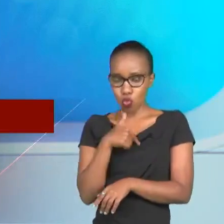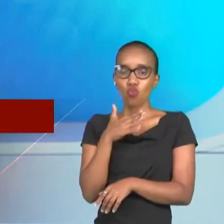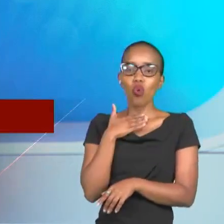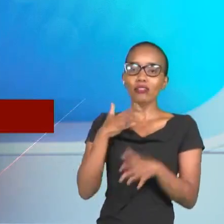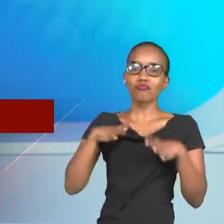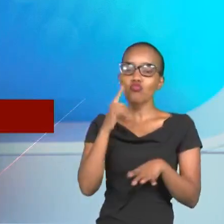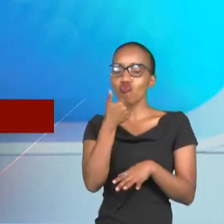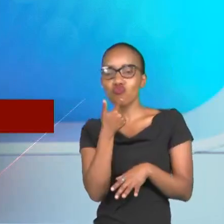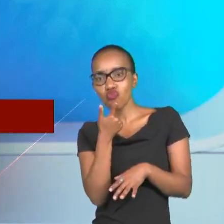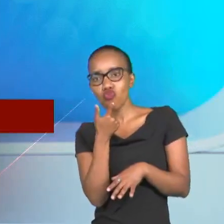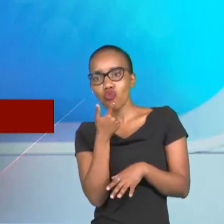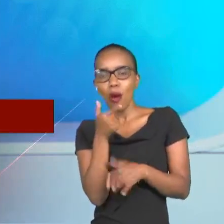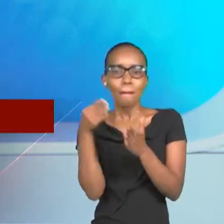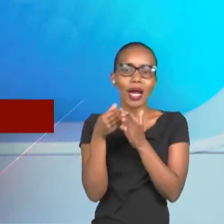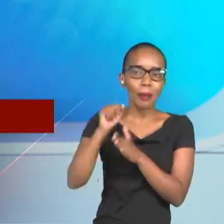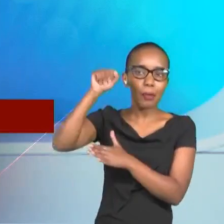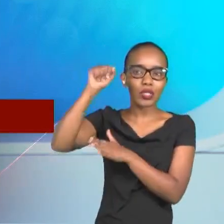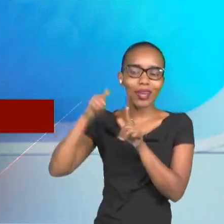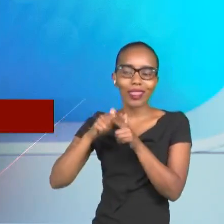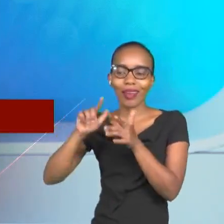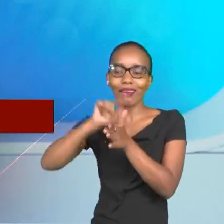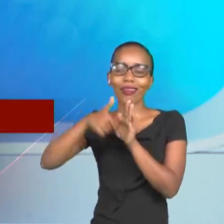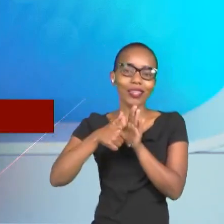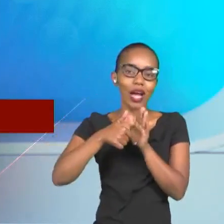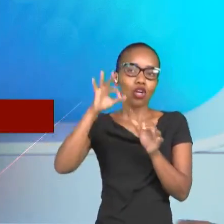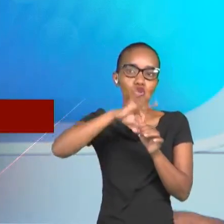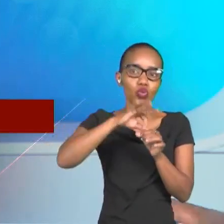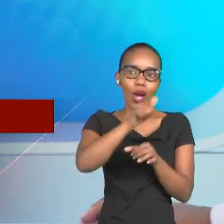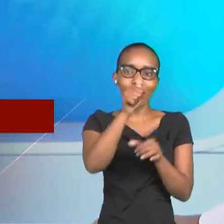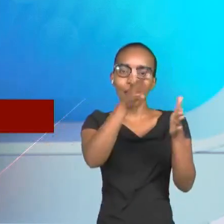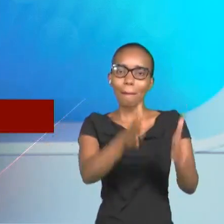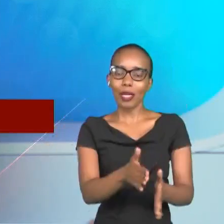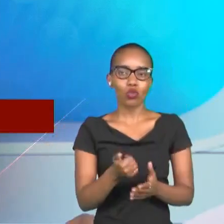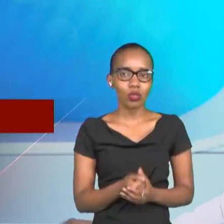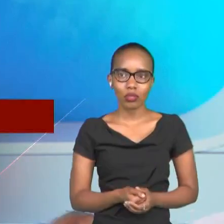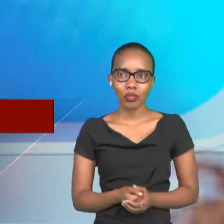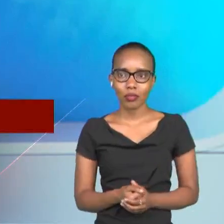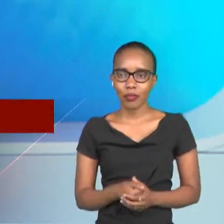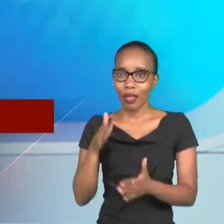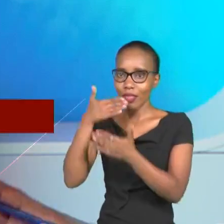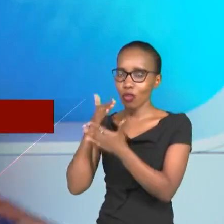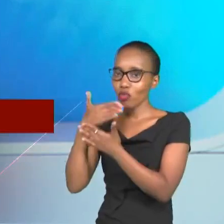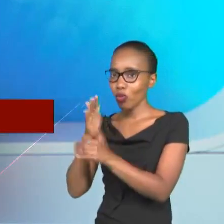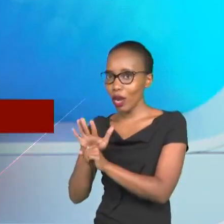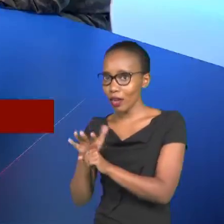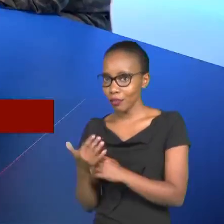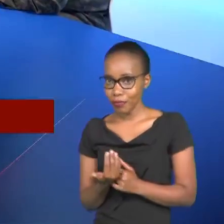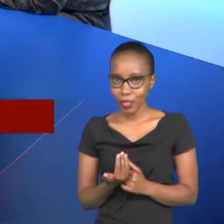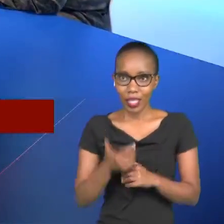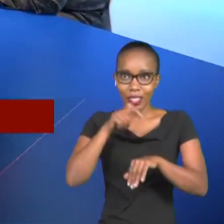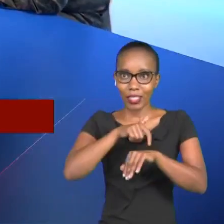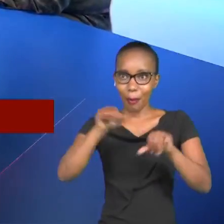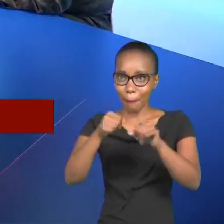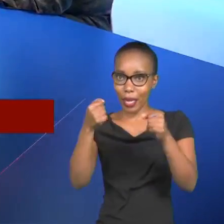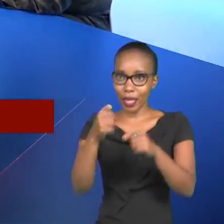because we are so used to money politics, we will end up again voting for another clown, That's the question. Thank you. It's time for a short break.